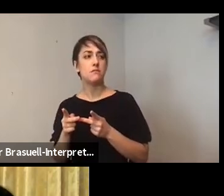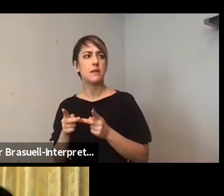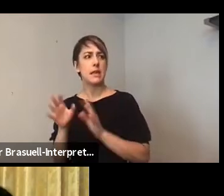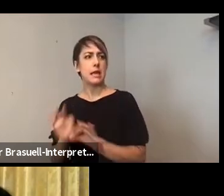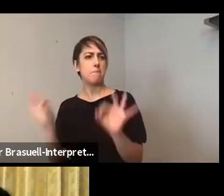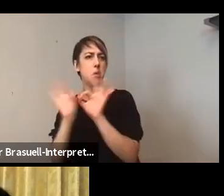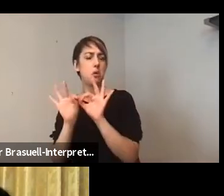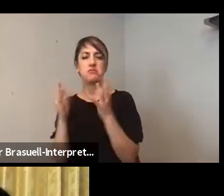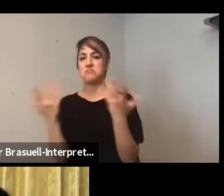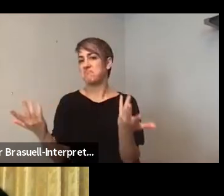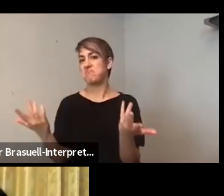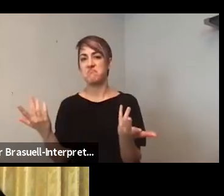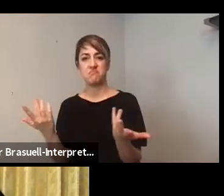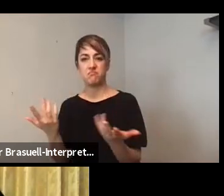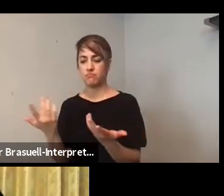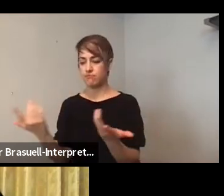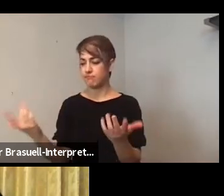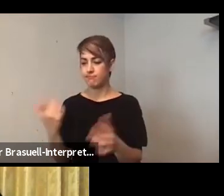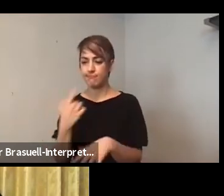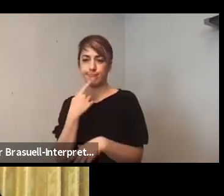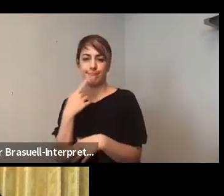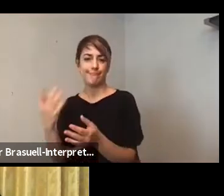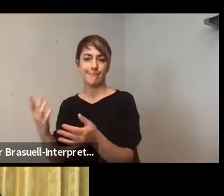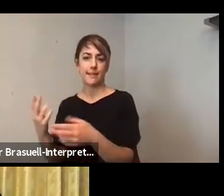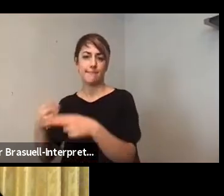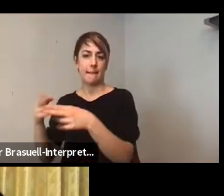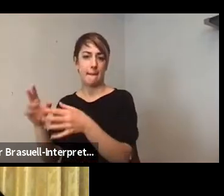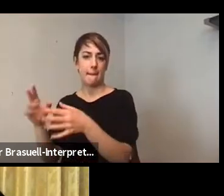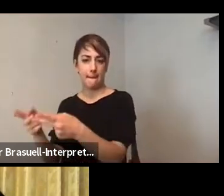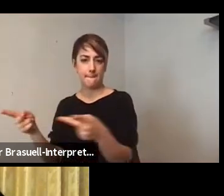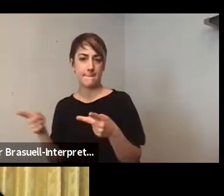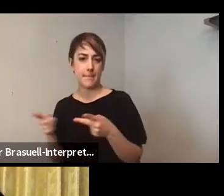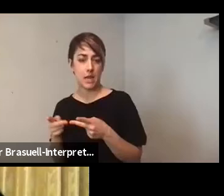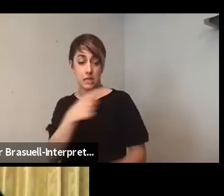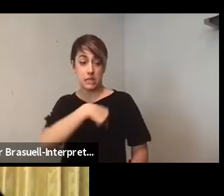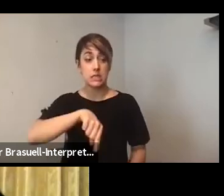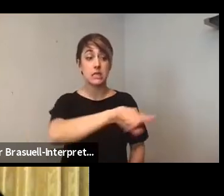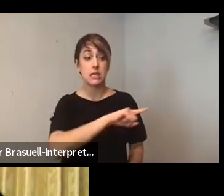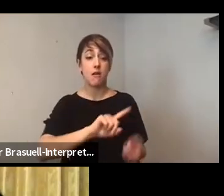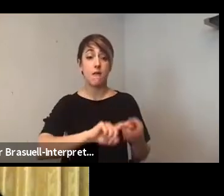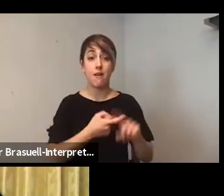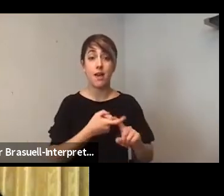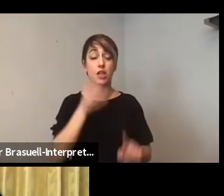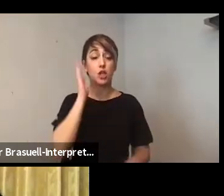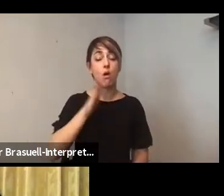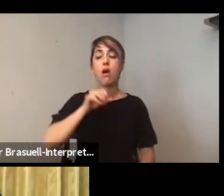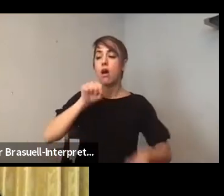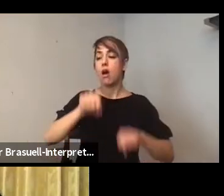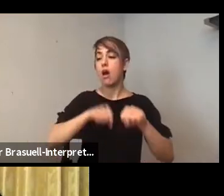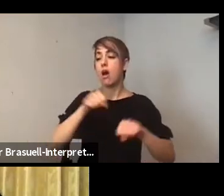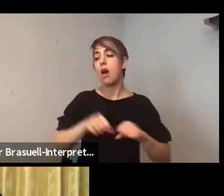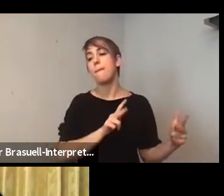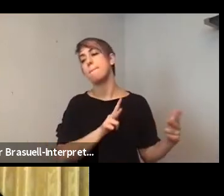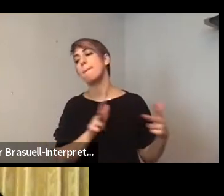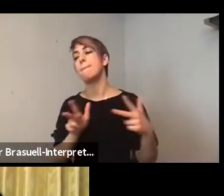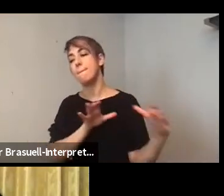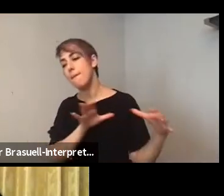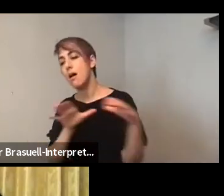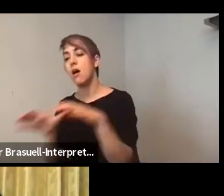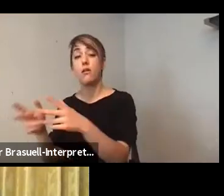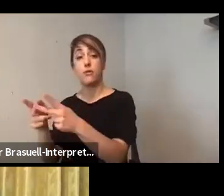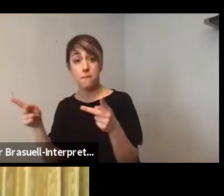places while listening to her friends talk about the significance of this place, and therefore invited other